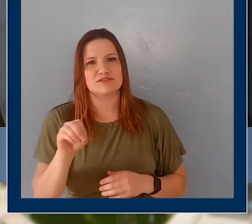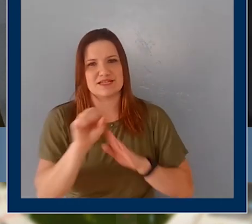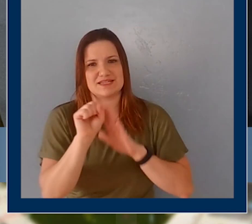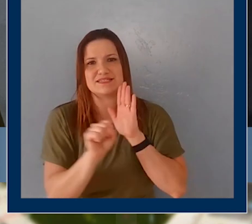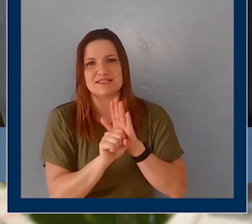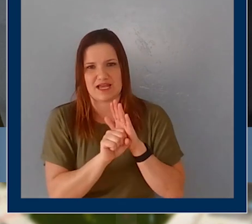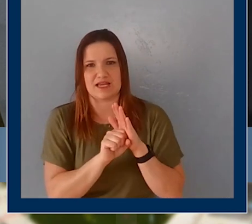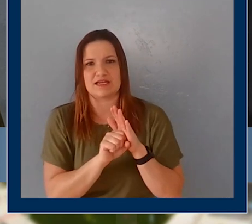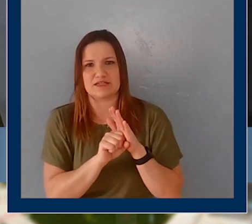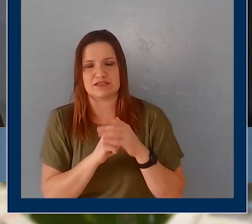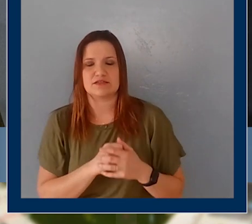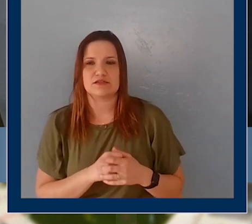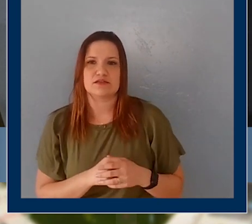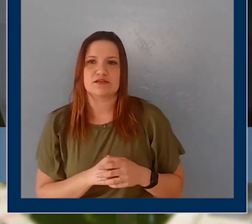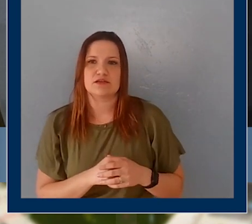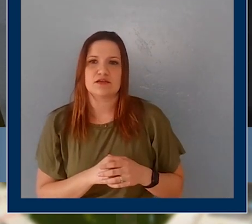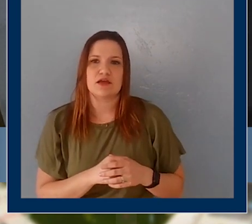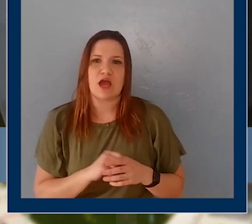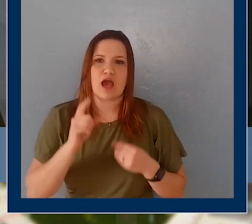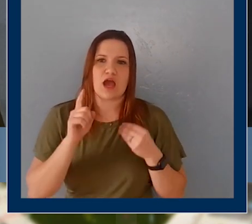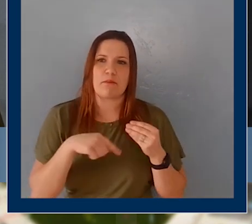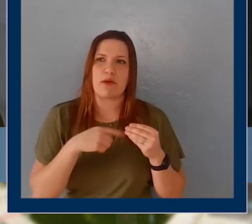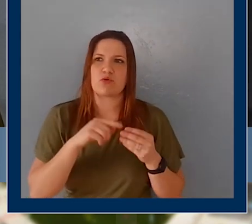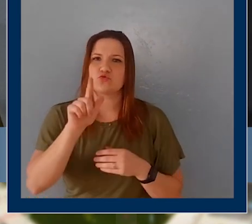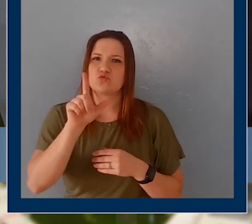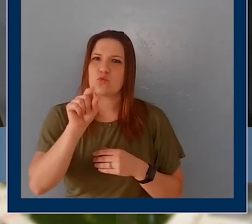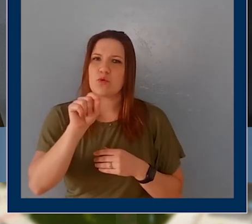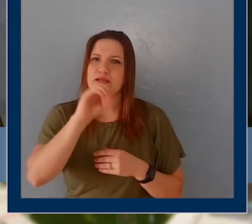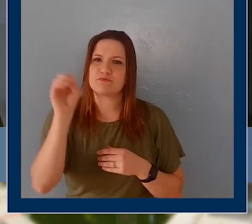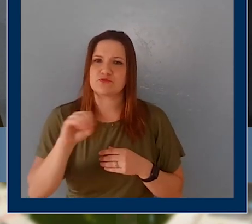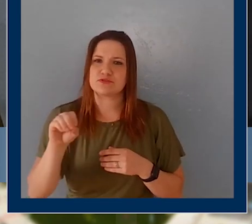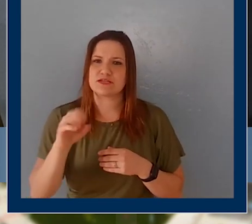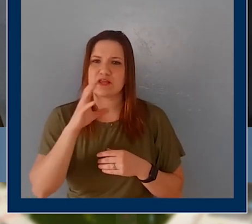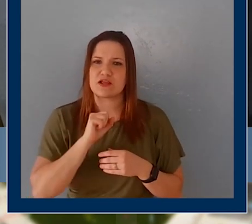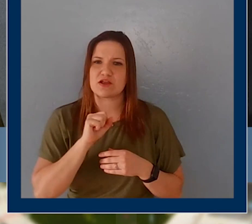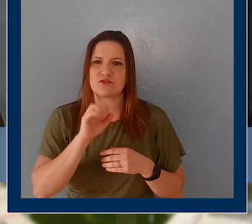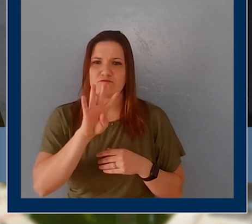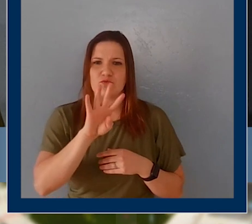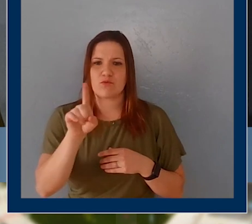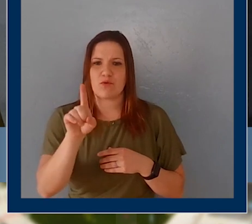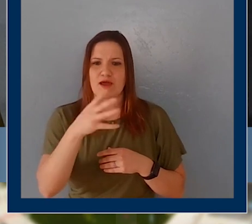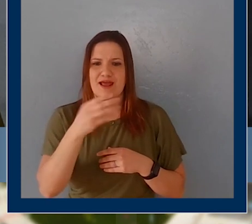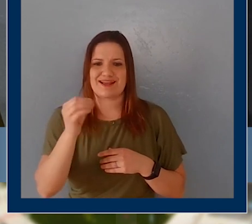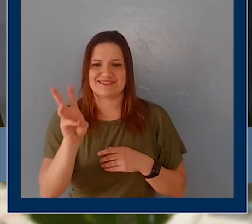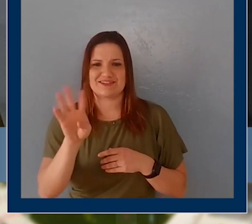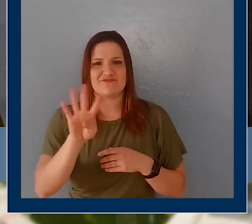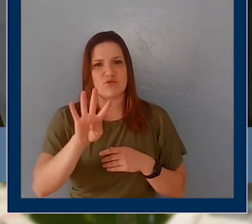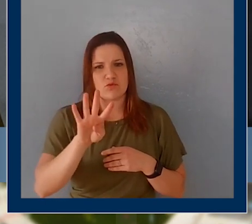nursing homes. So they've continued to kind of be a disproportionate share of the deaths, and obviously because they tend to